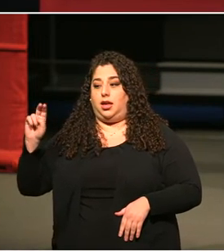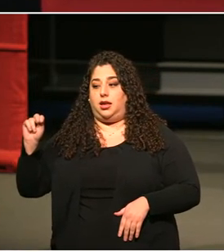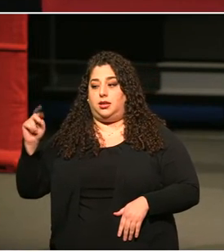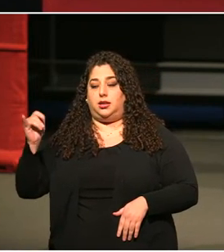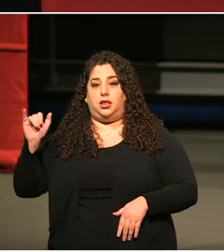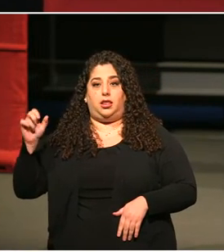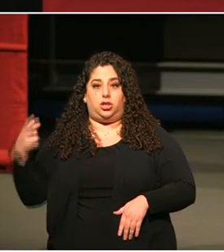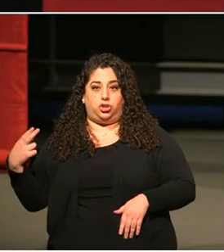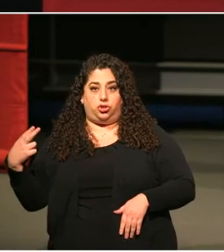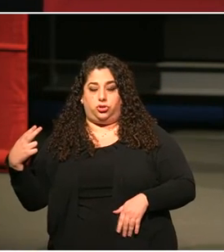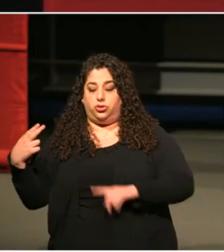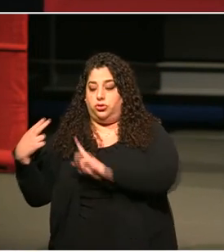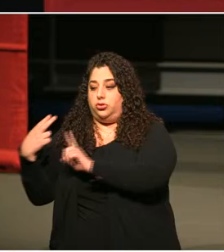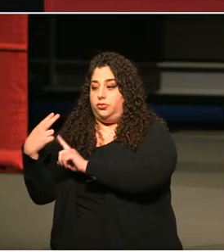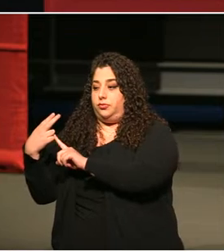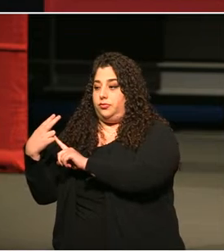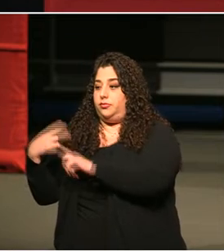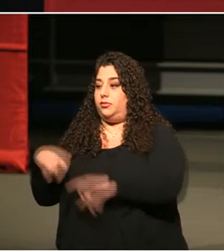June